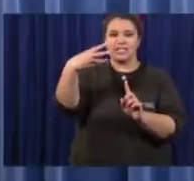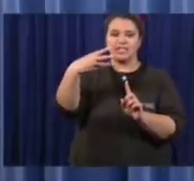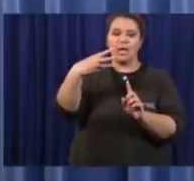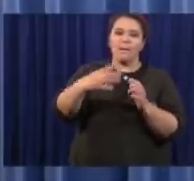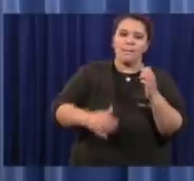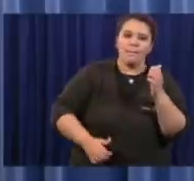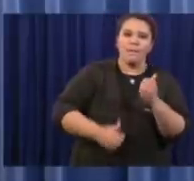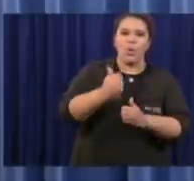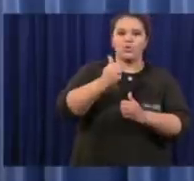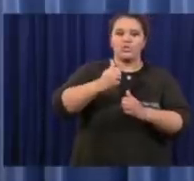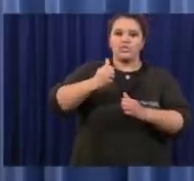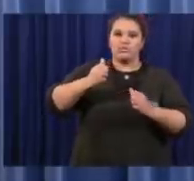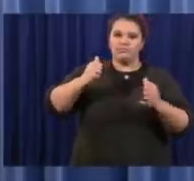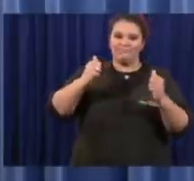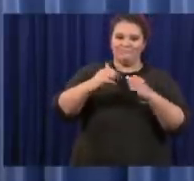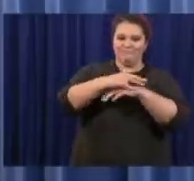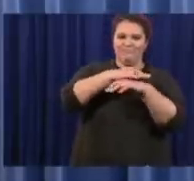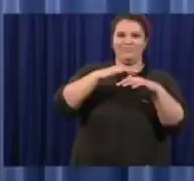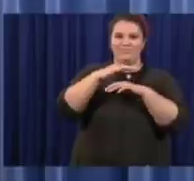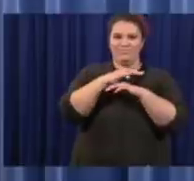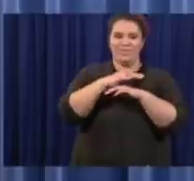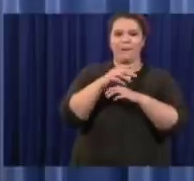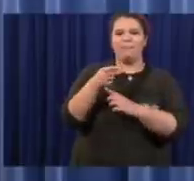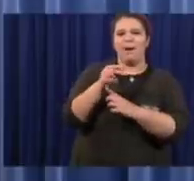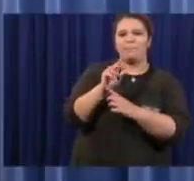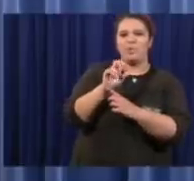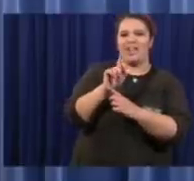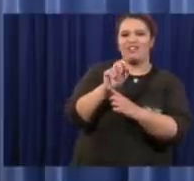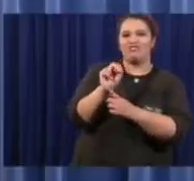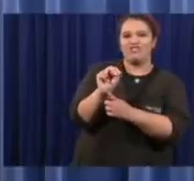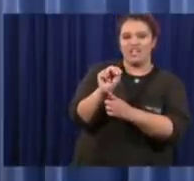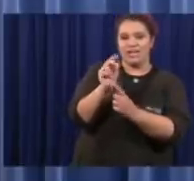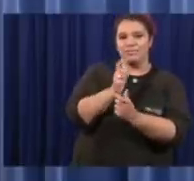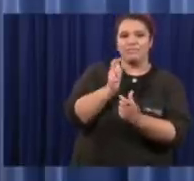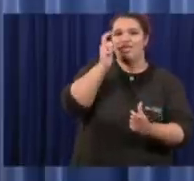Lucas County that is causing this, and should we expect this trend to continue?